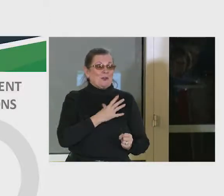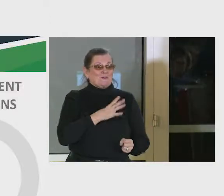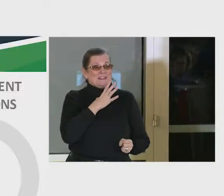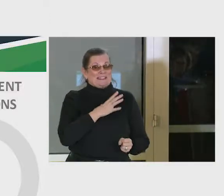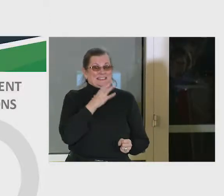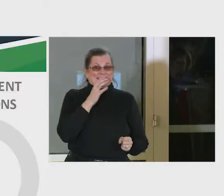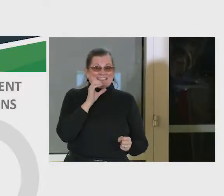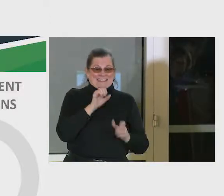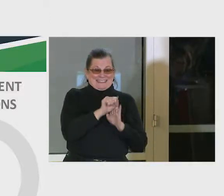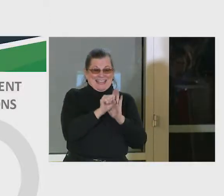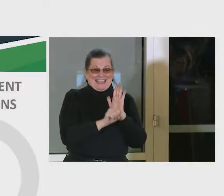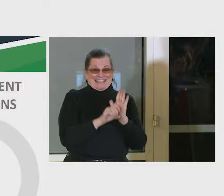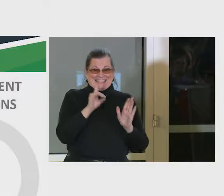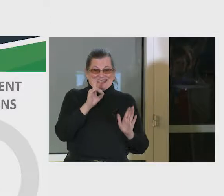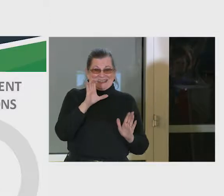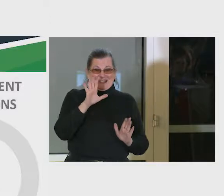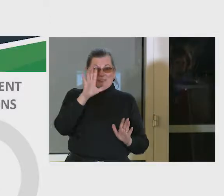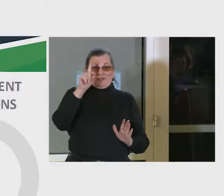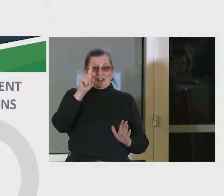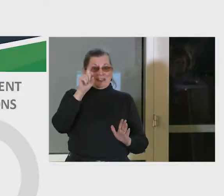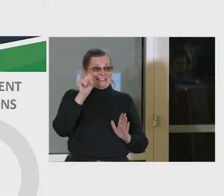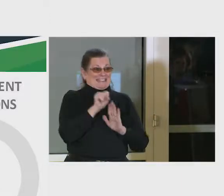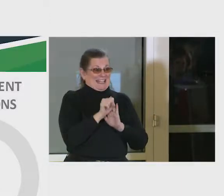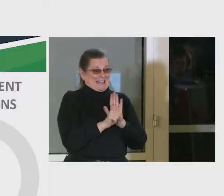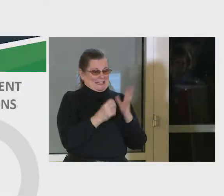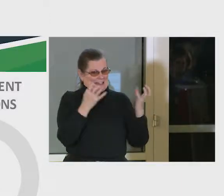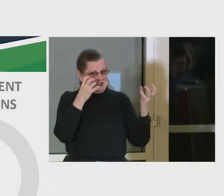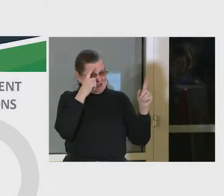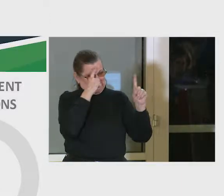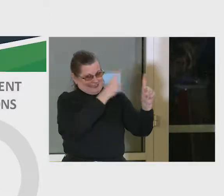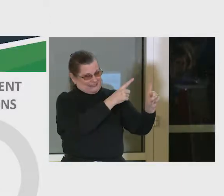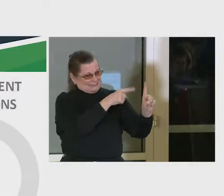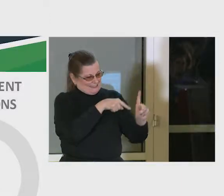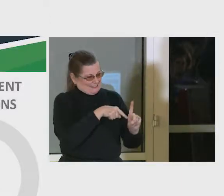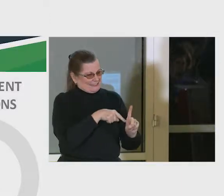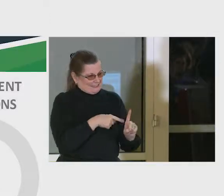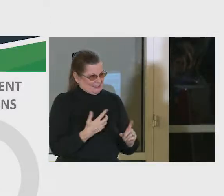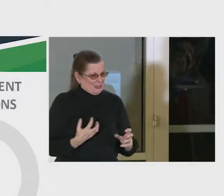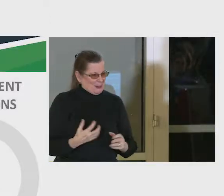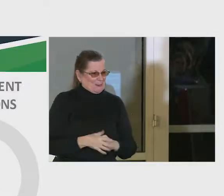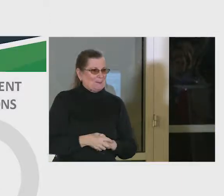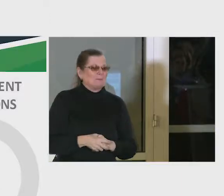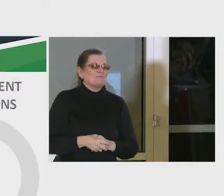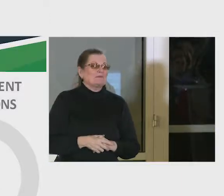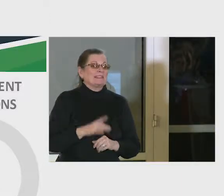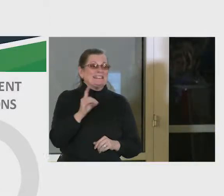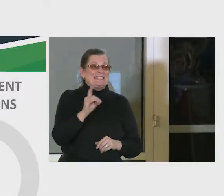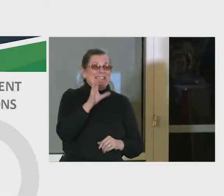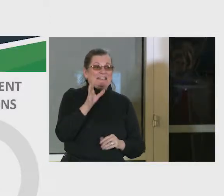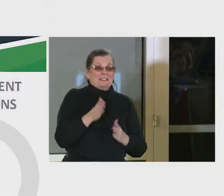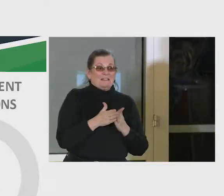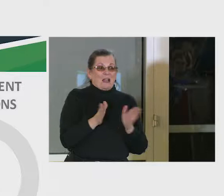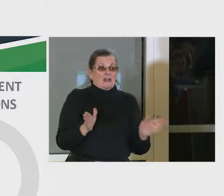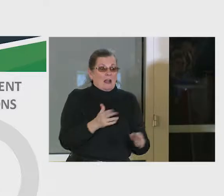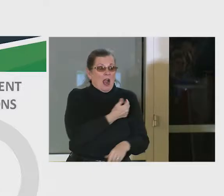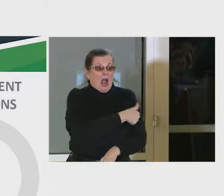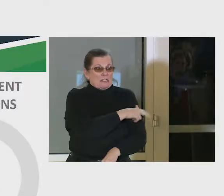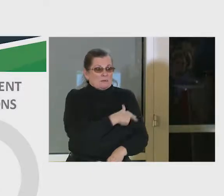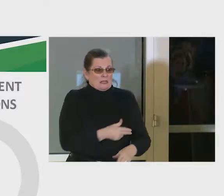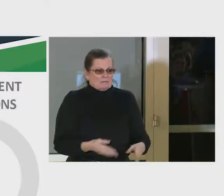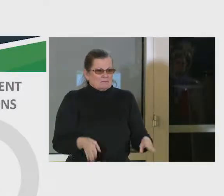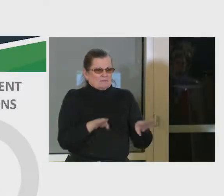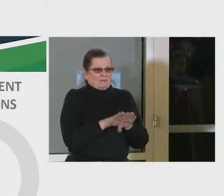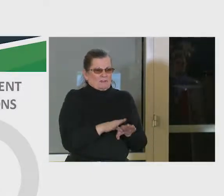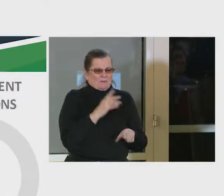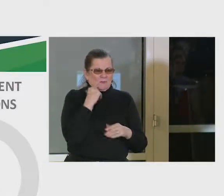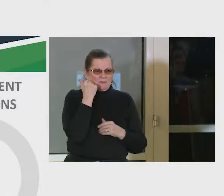then $10.9 million for the demolition of DC General, as we were able to close DC General this year and move residents and